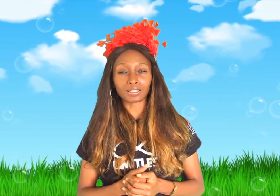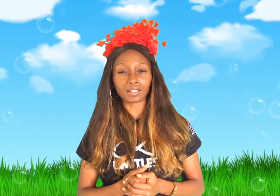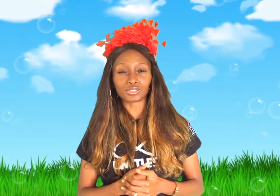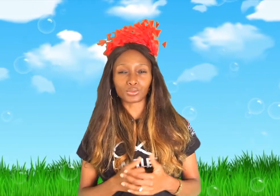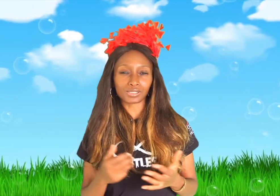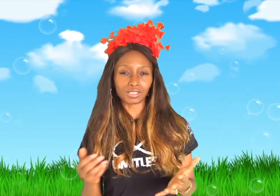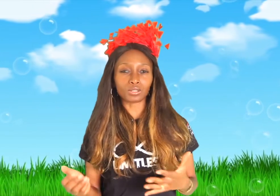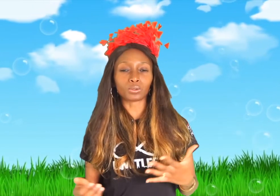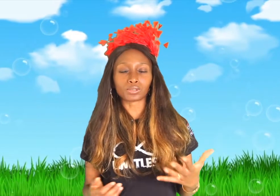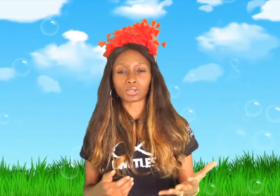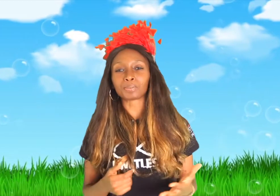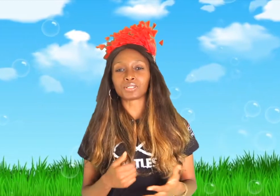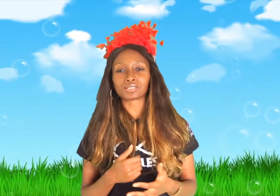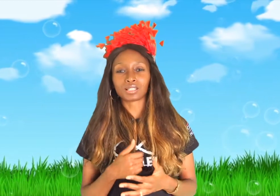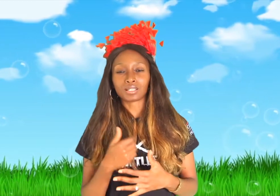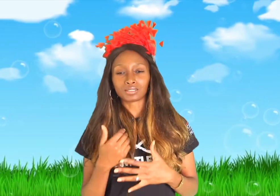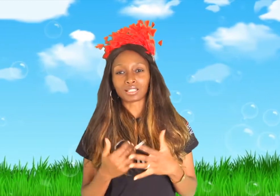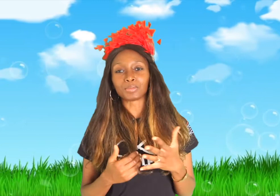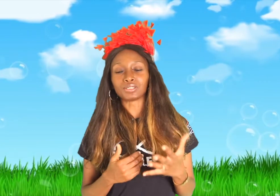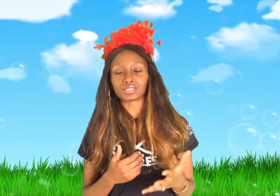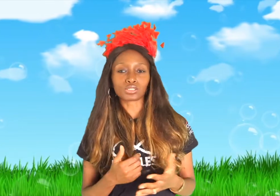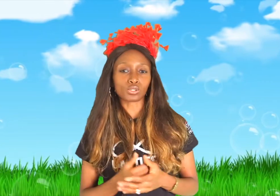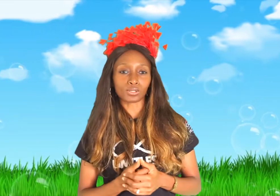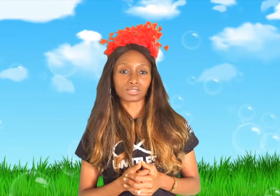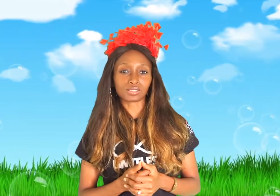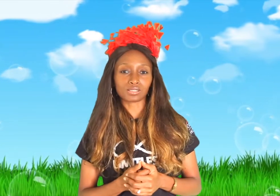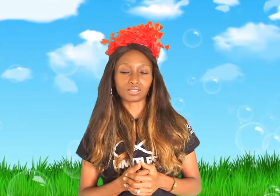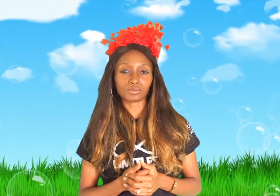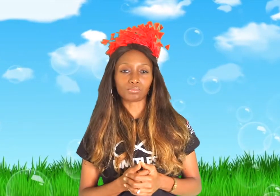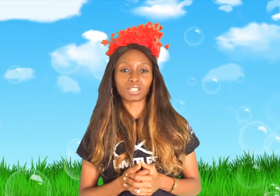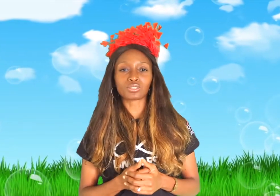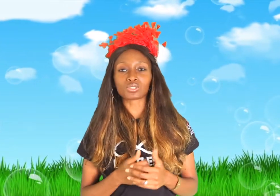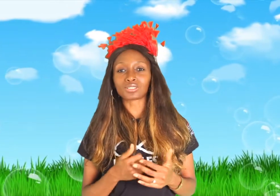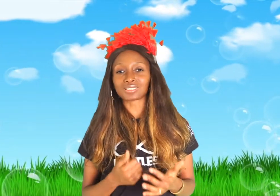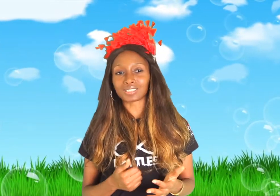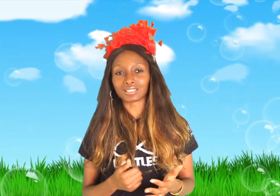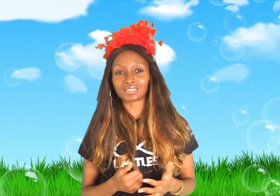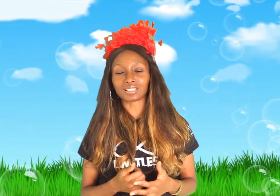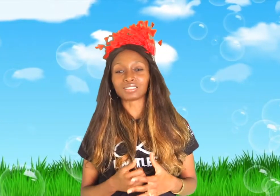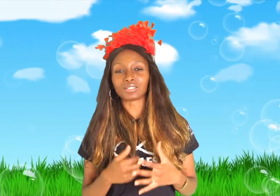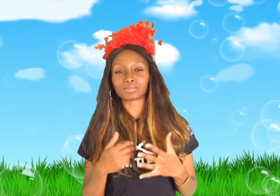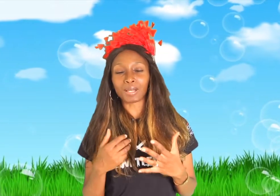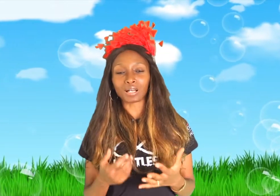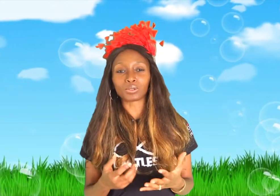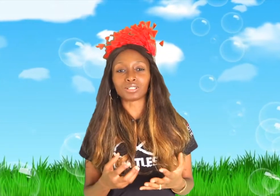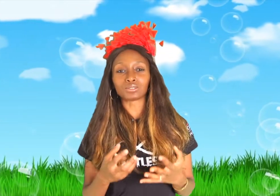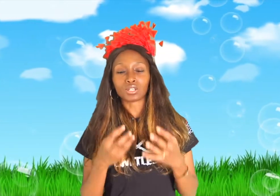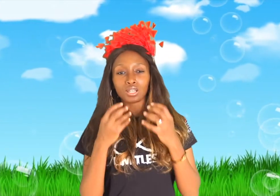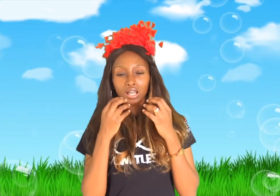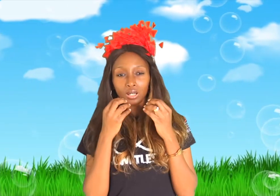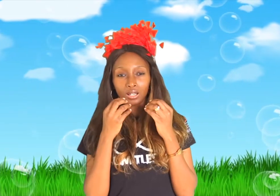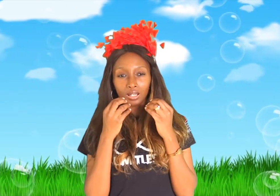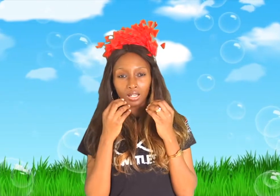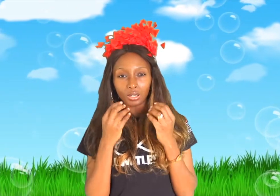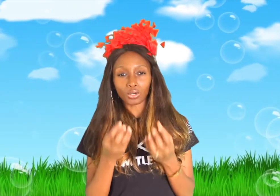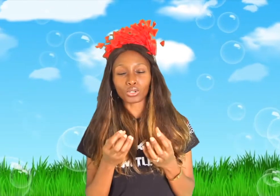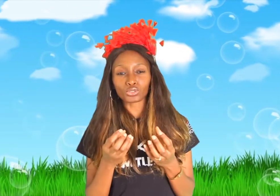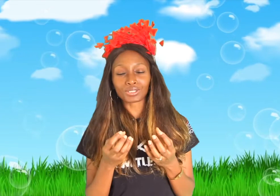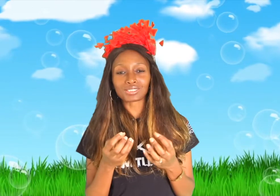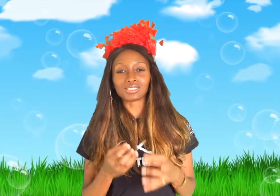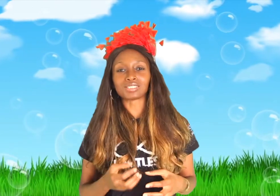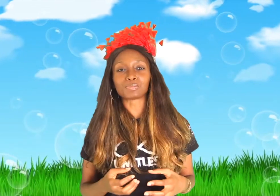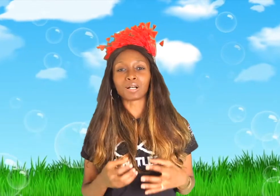gfhlive.tv/freshfire link, and you'd see all the topics that have been discussed, making us understand that there's power in